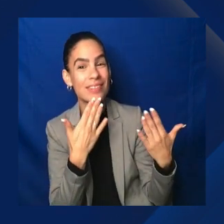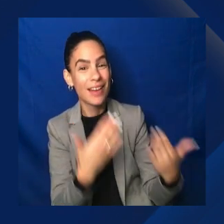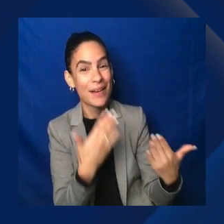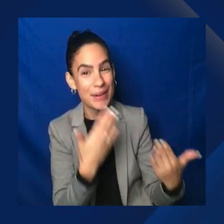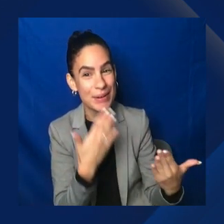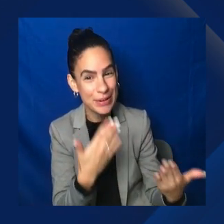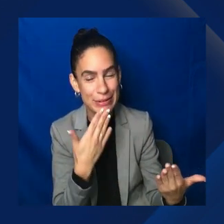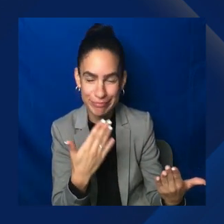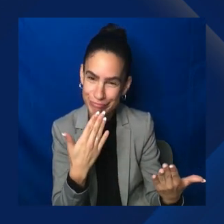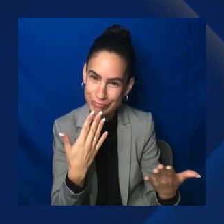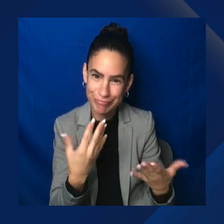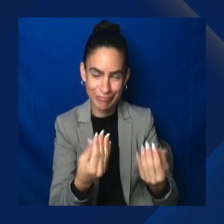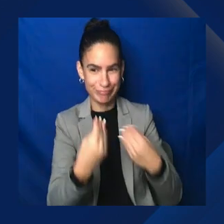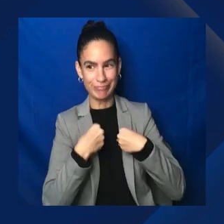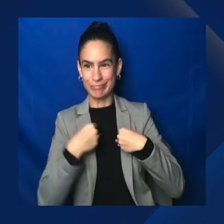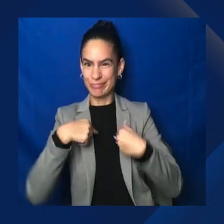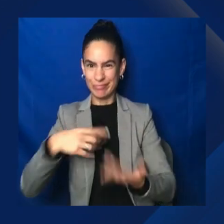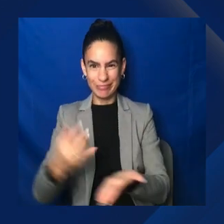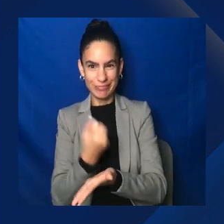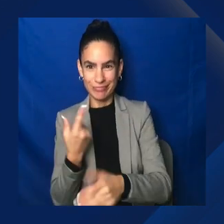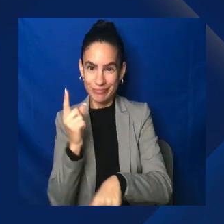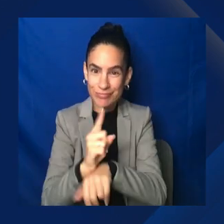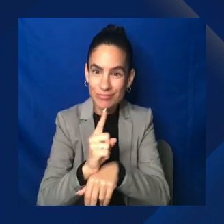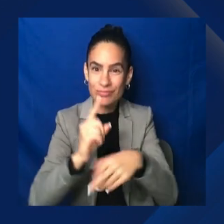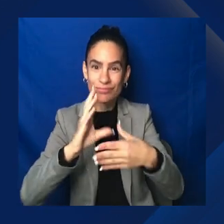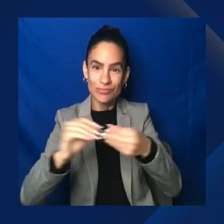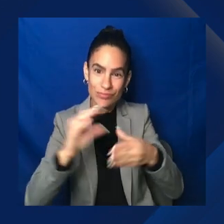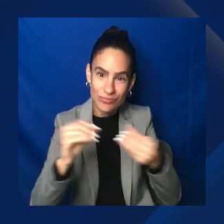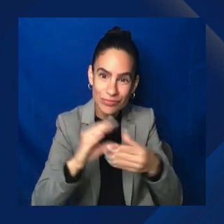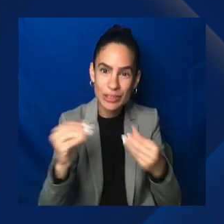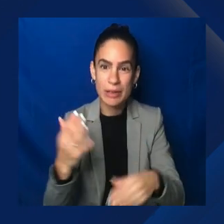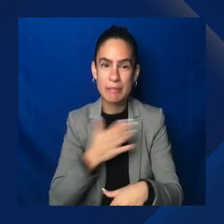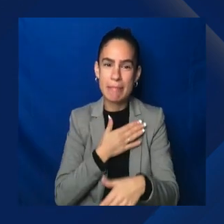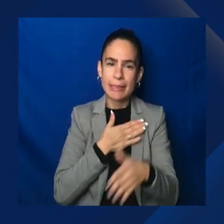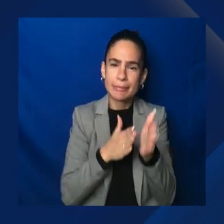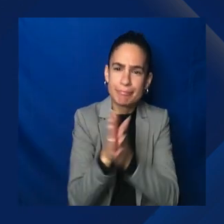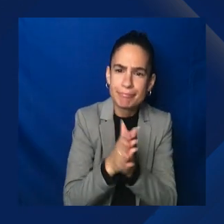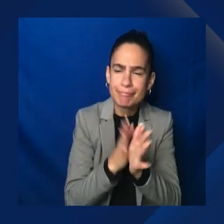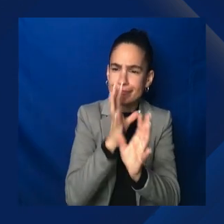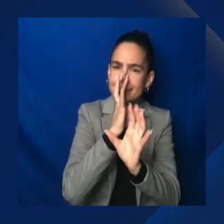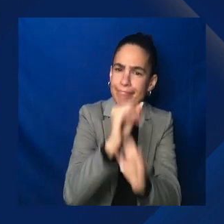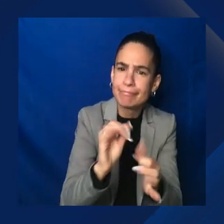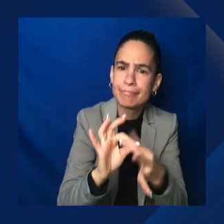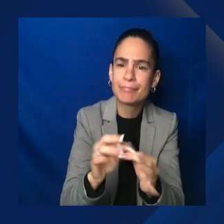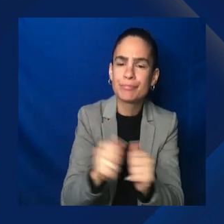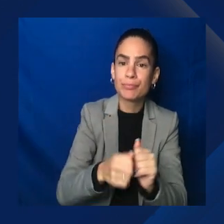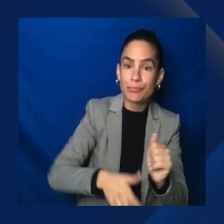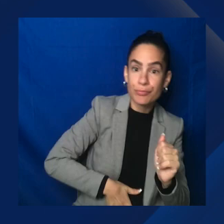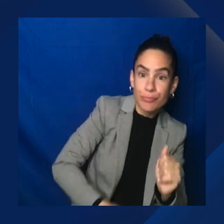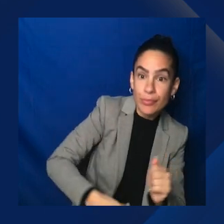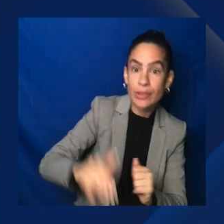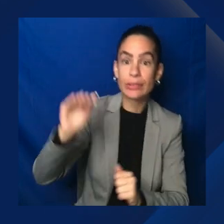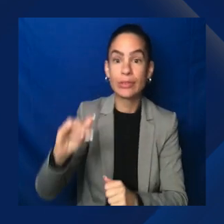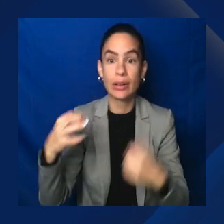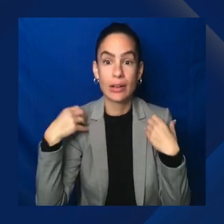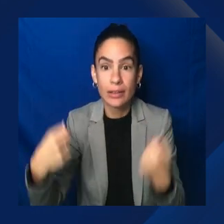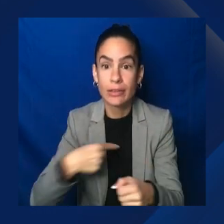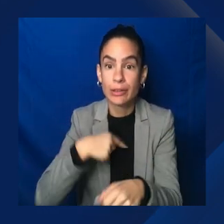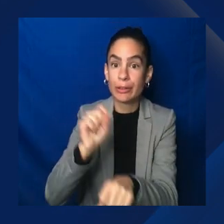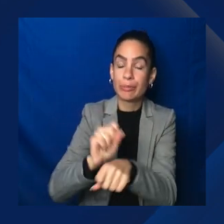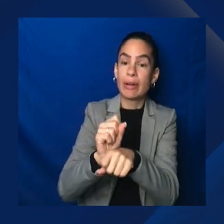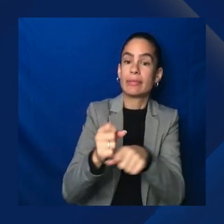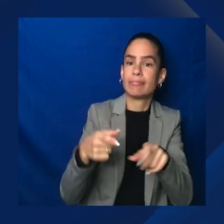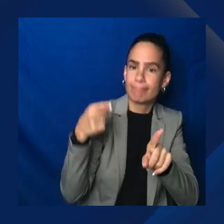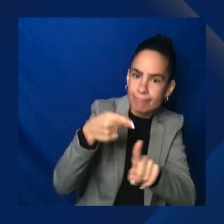my interest in maternal child health. And in my practice as a psychiatric mental health nurse and therapist,